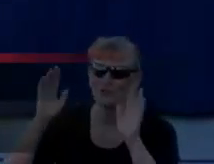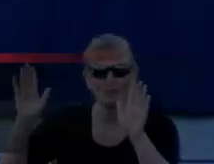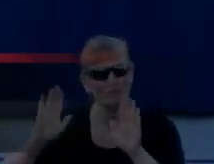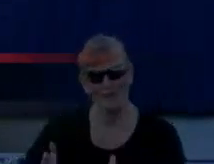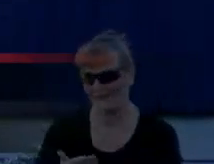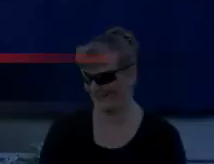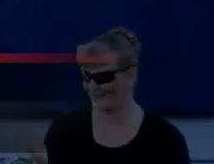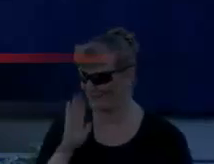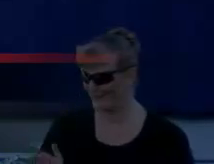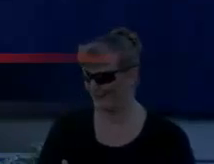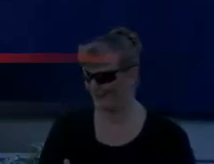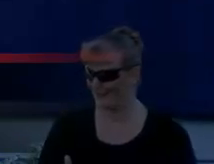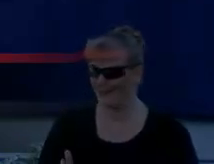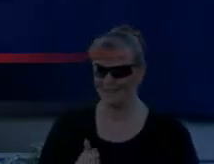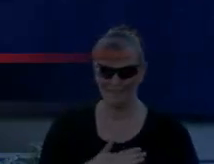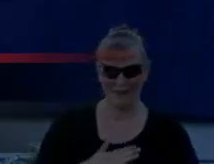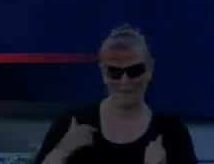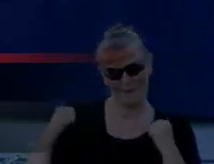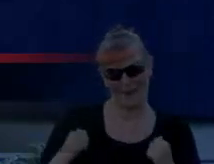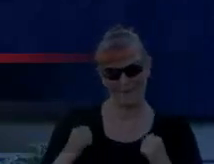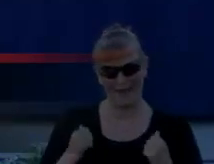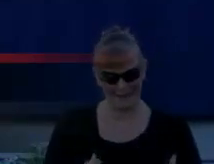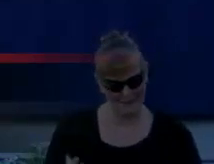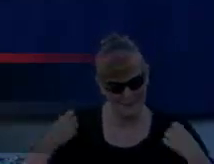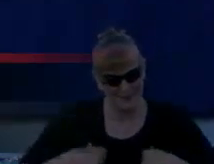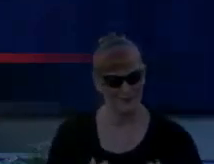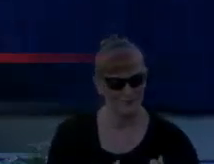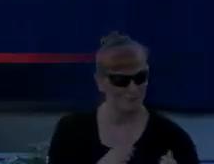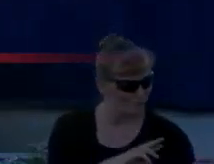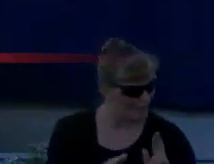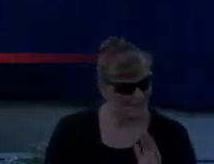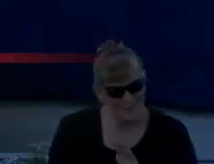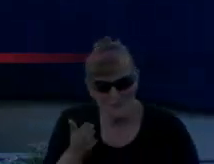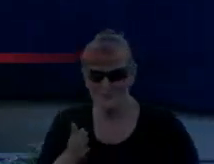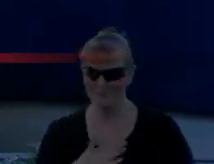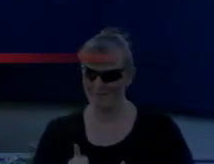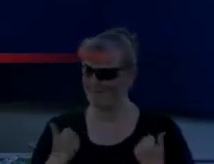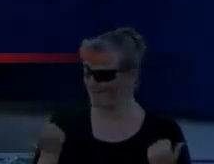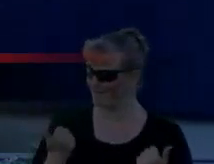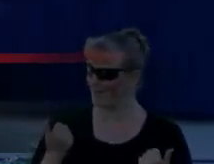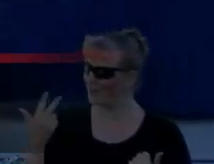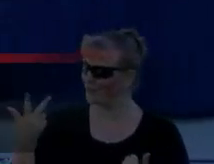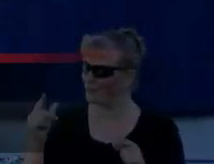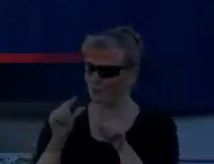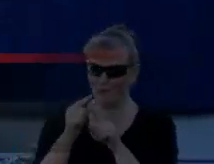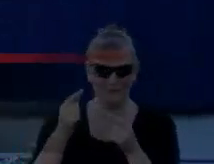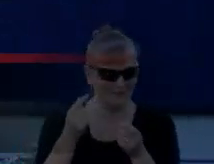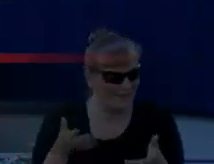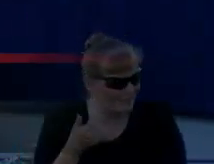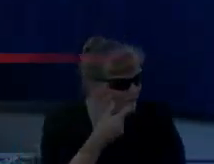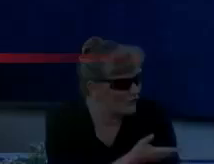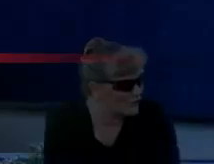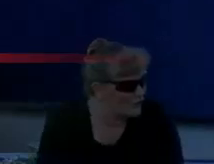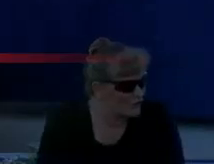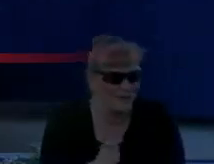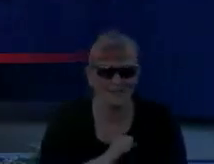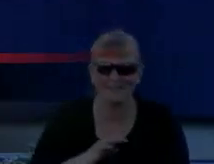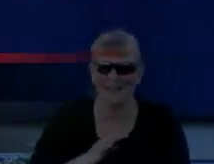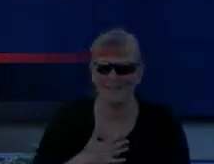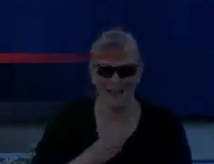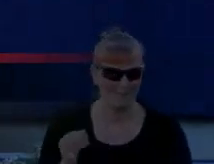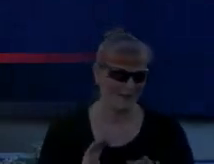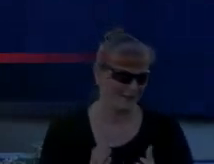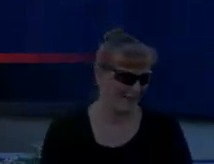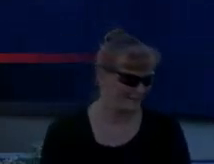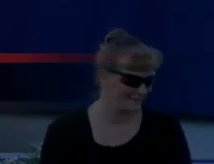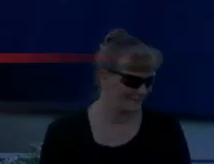I zip up my backpack and put on my back with me to take along through life, I have 3 words left for Chiawana, the staff, and my fellow